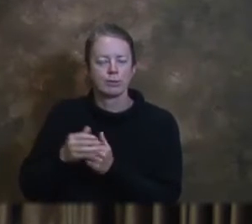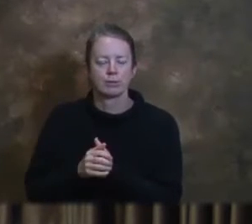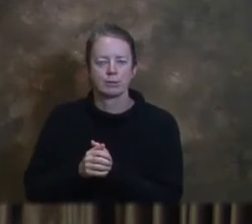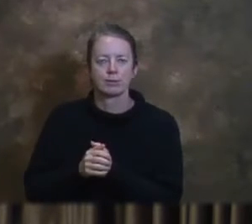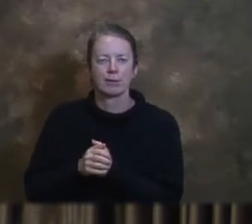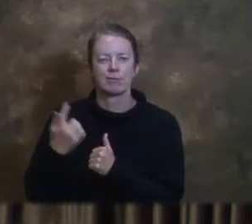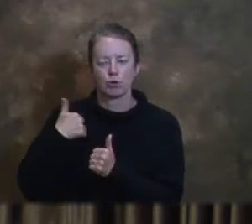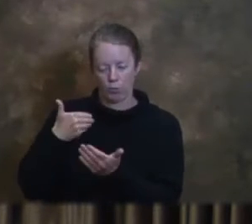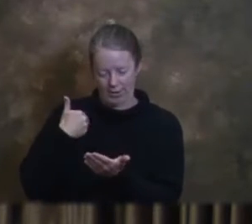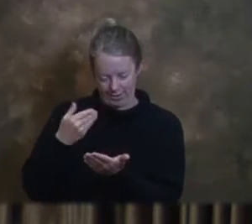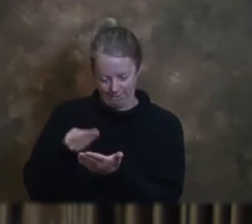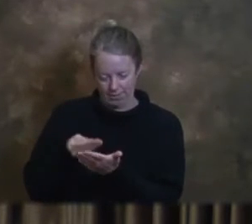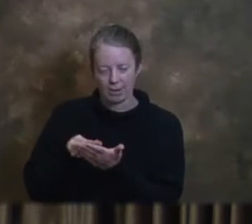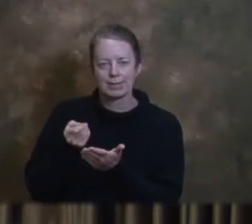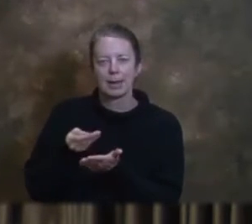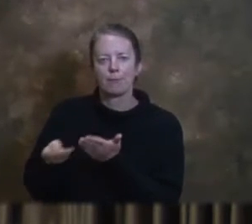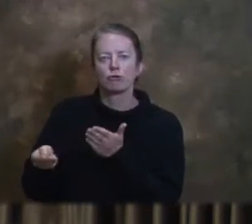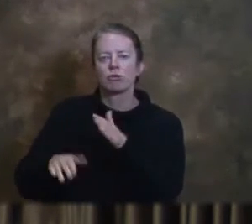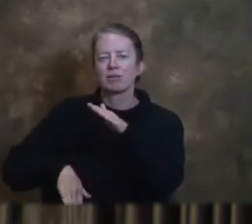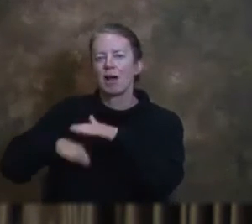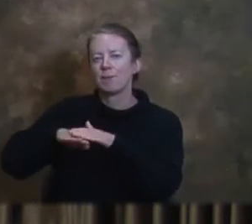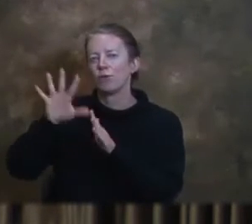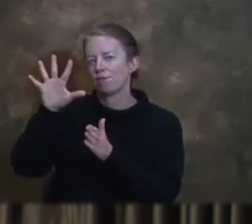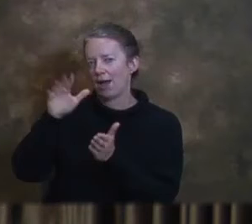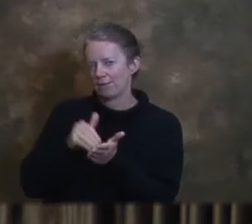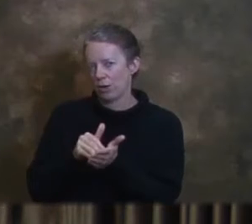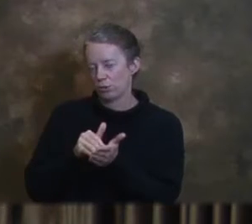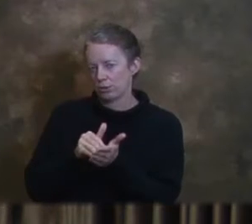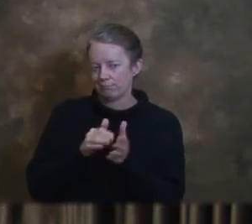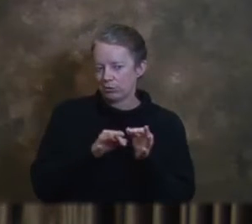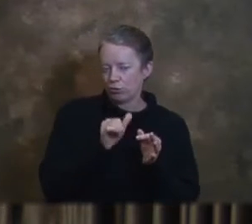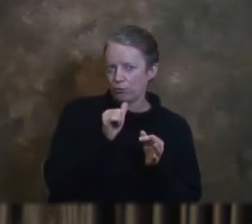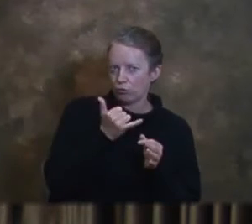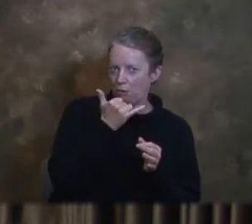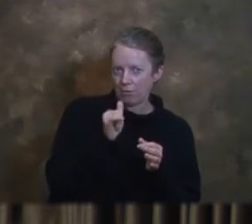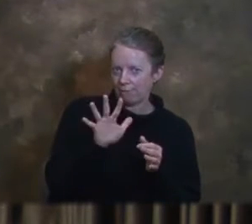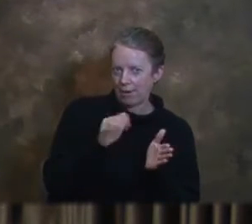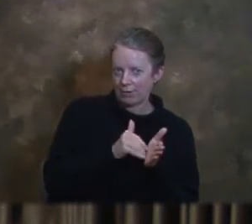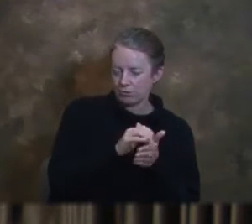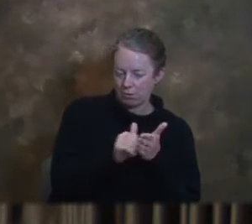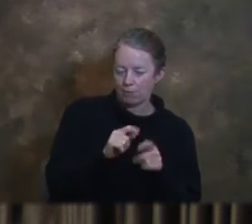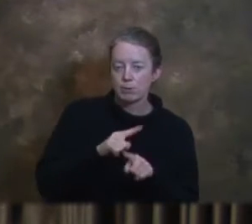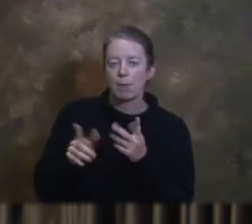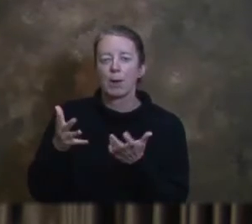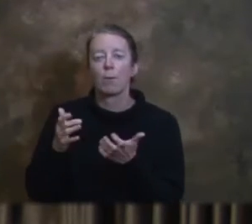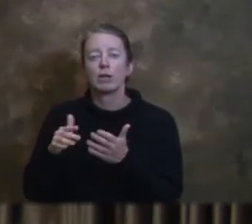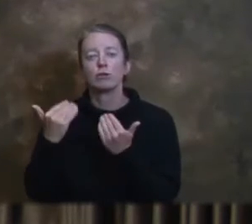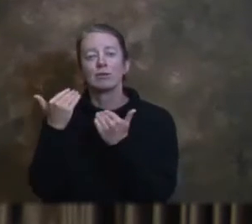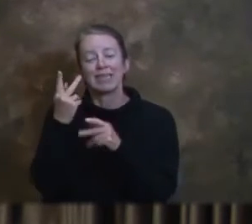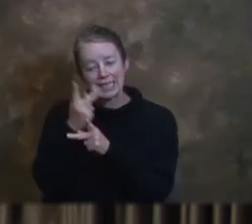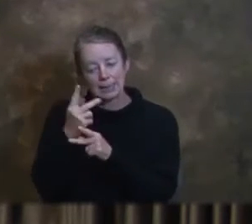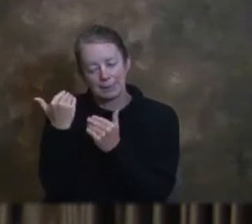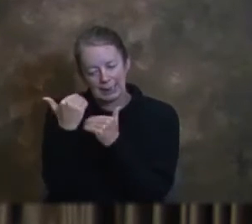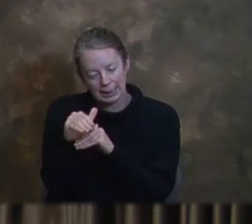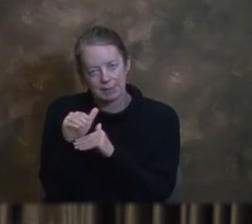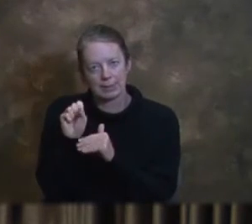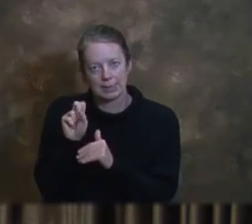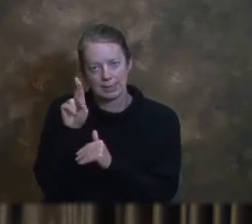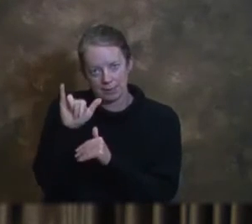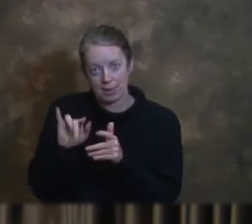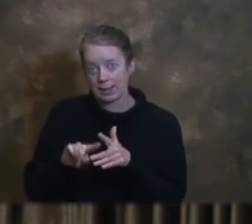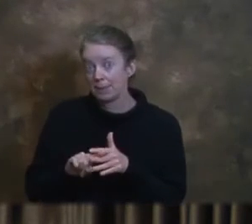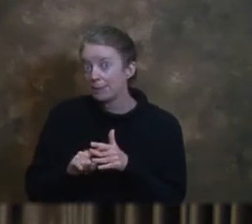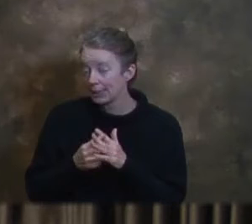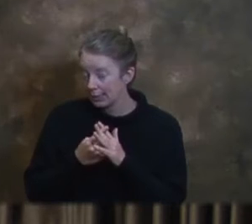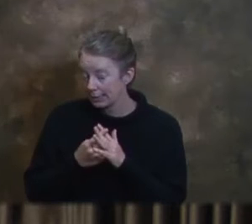have funds that can purchase up to 5,000 right now. We did want to limit that to a limited supply at first until